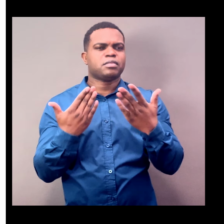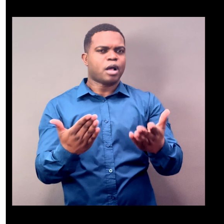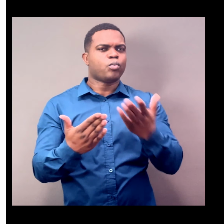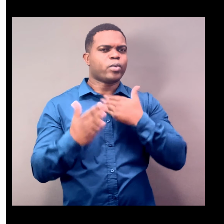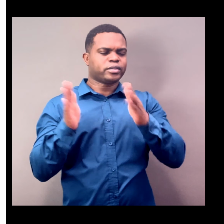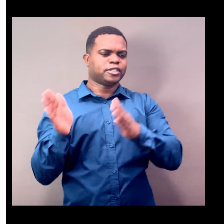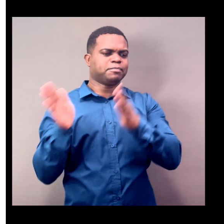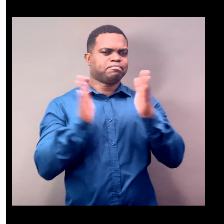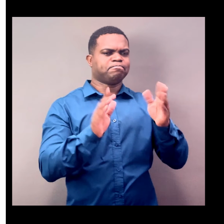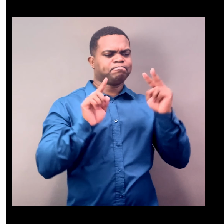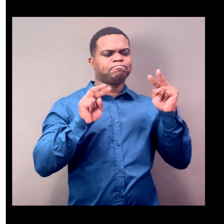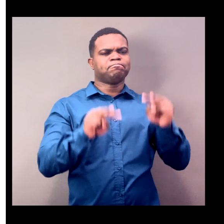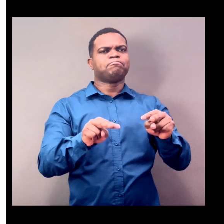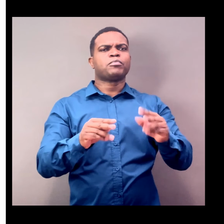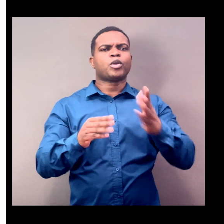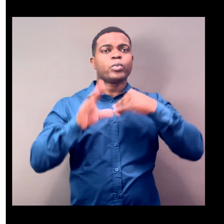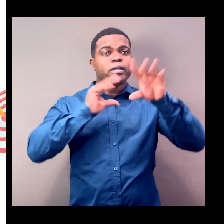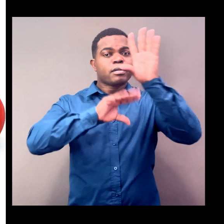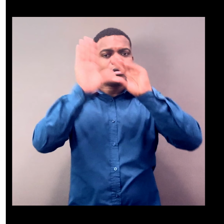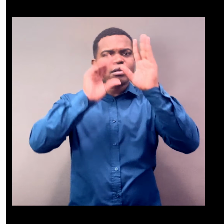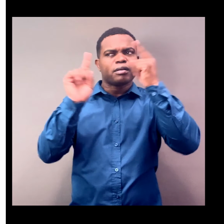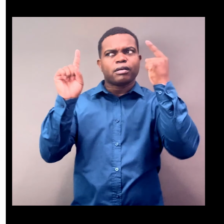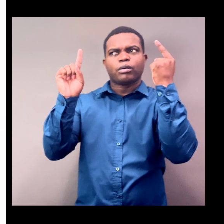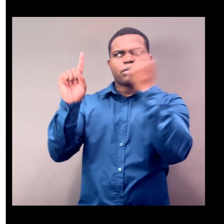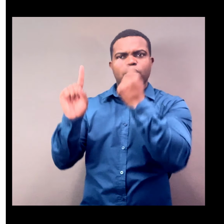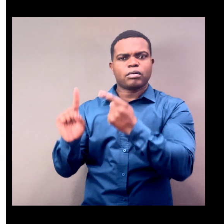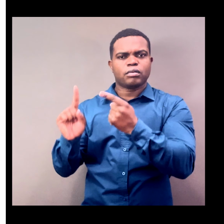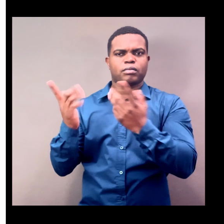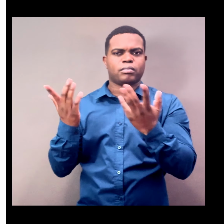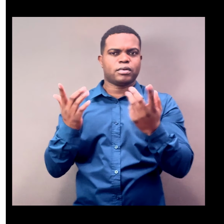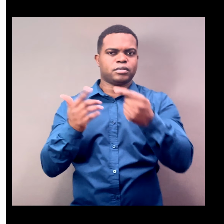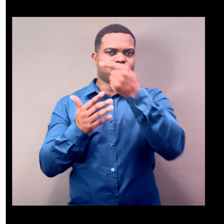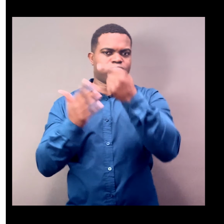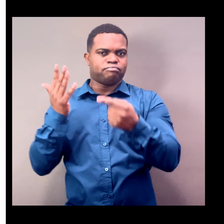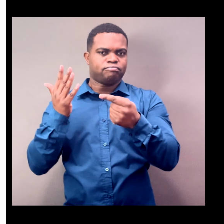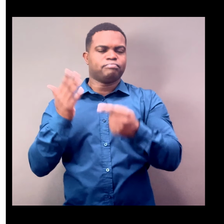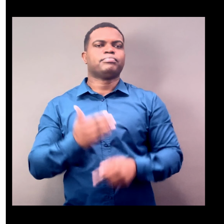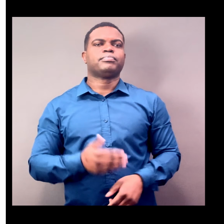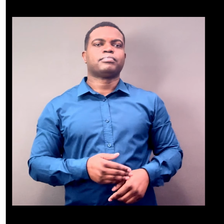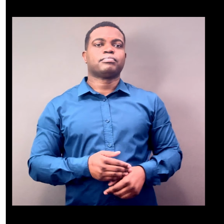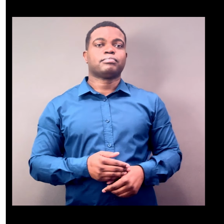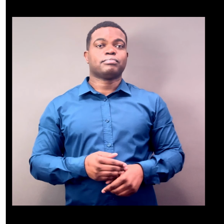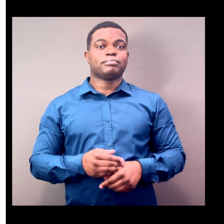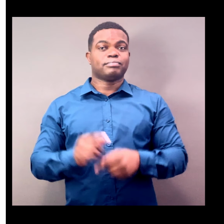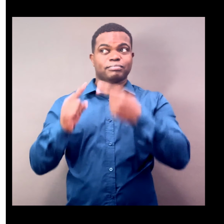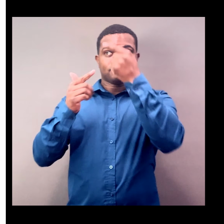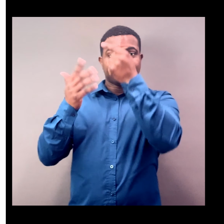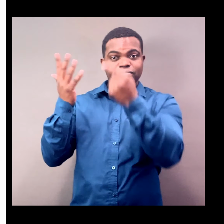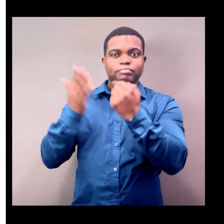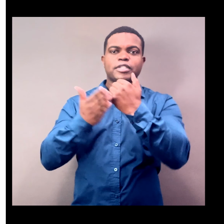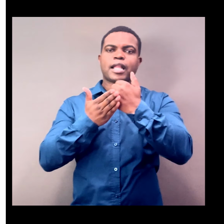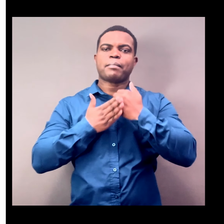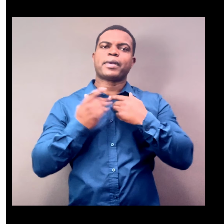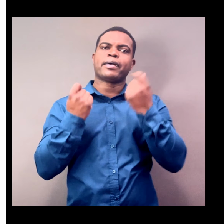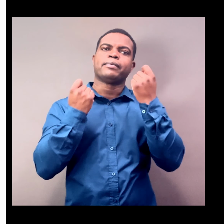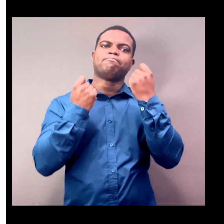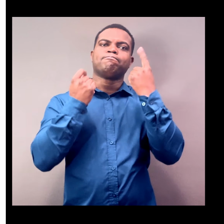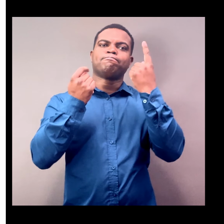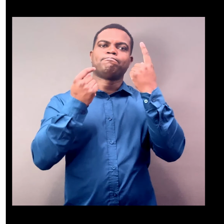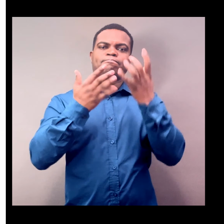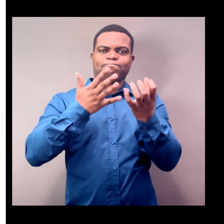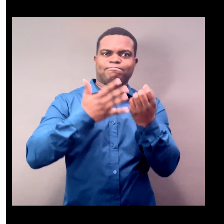the learning objectives. In this module, the learning objectives will be to understand the core concept